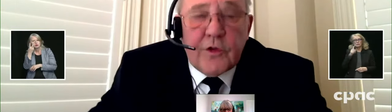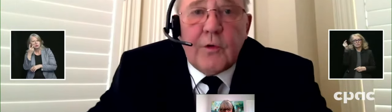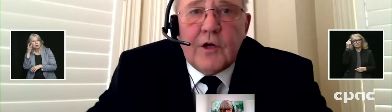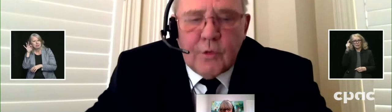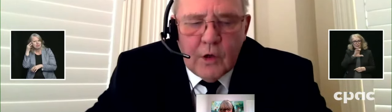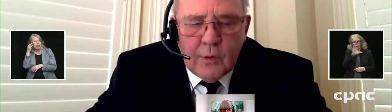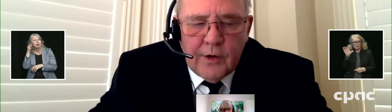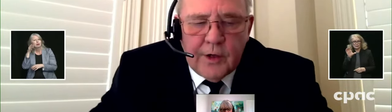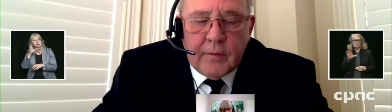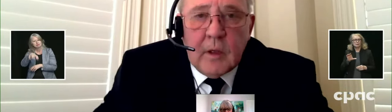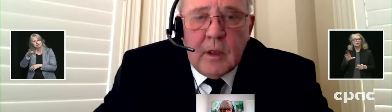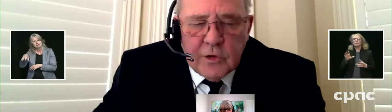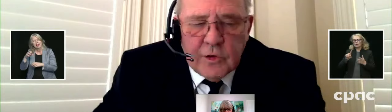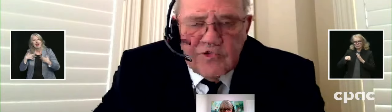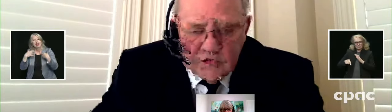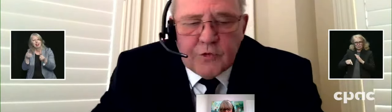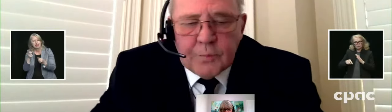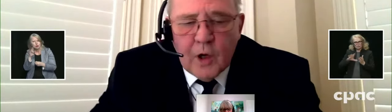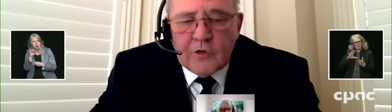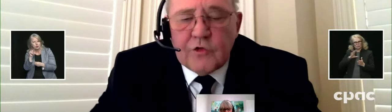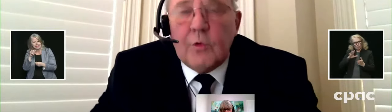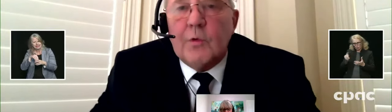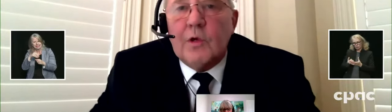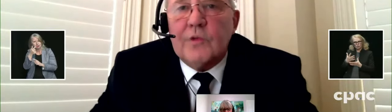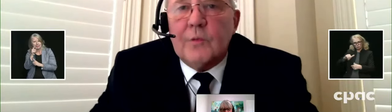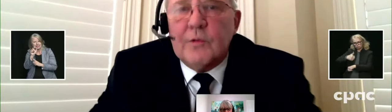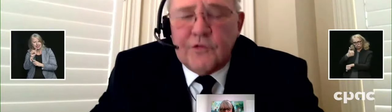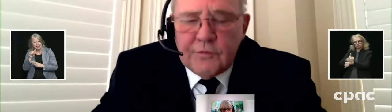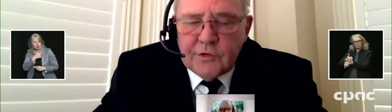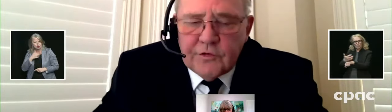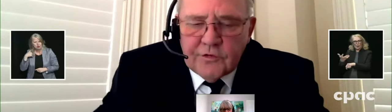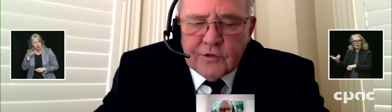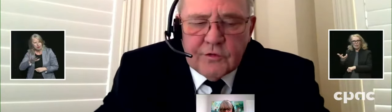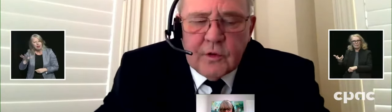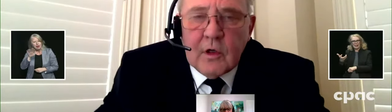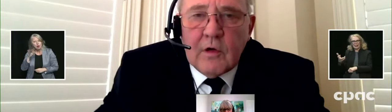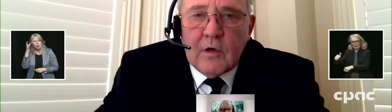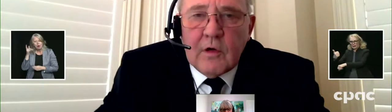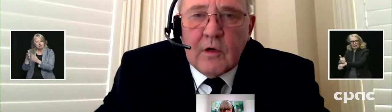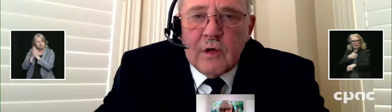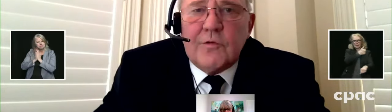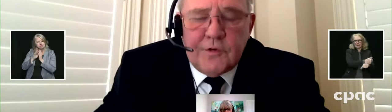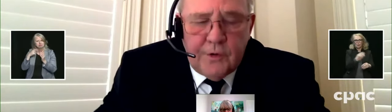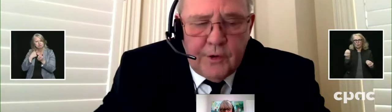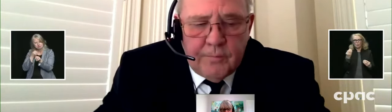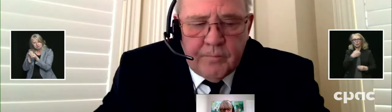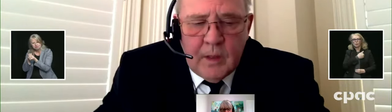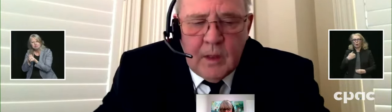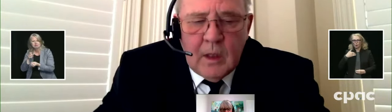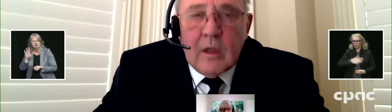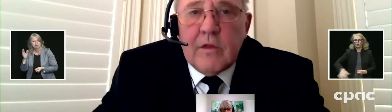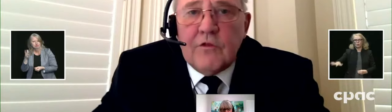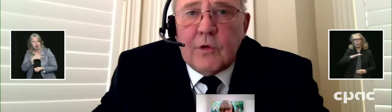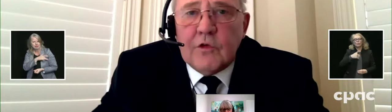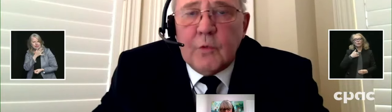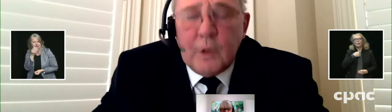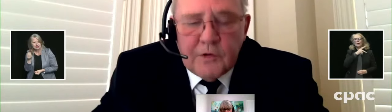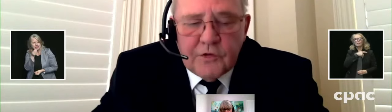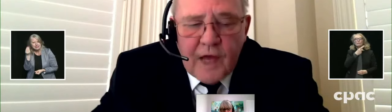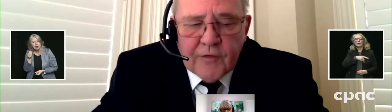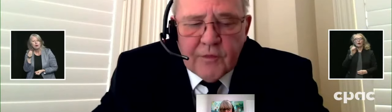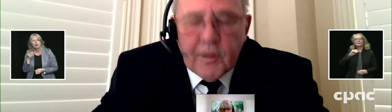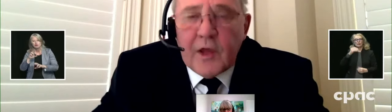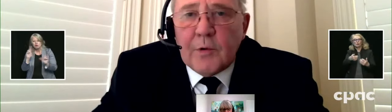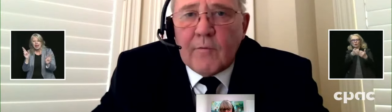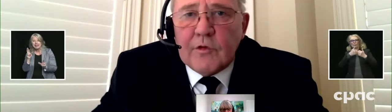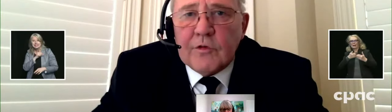Greater Toronto Area, and this is in response to a request that we have received for assistance from the province of Ontario. These units will be